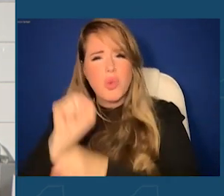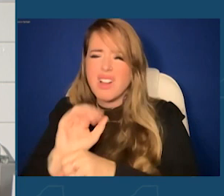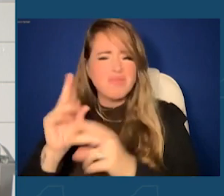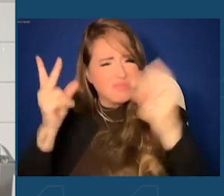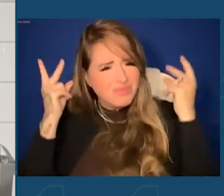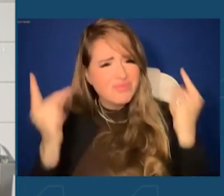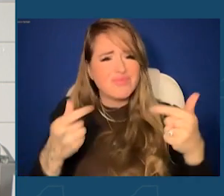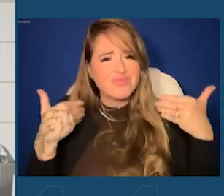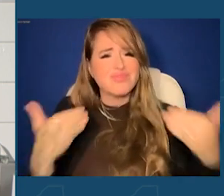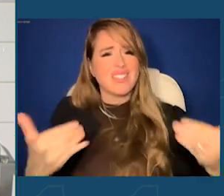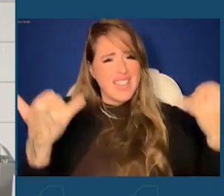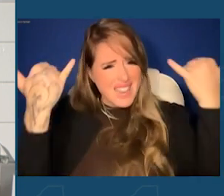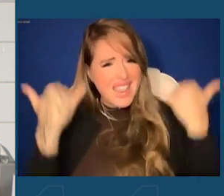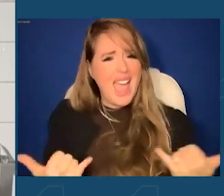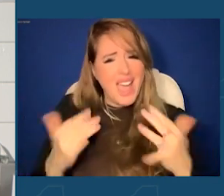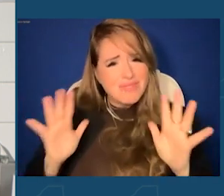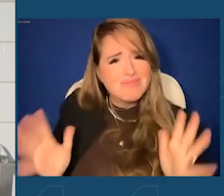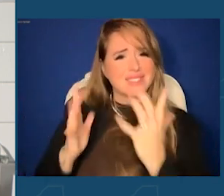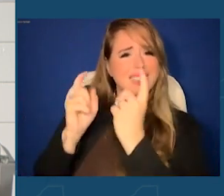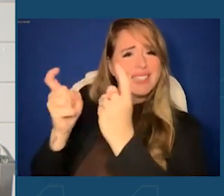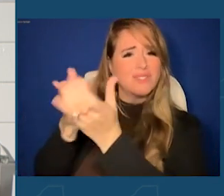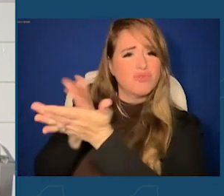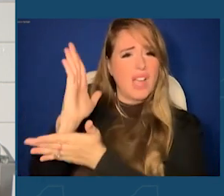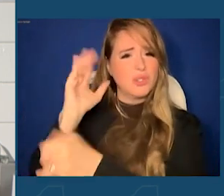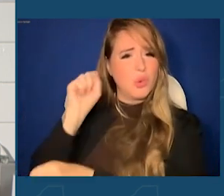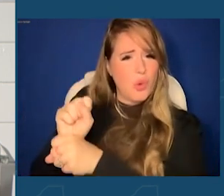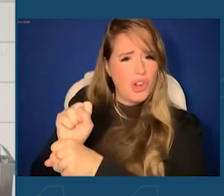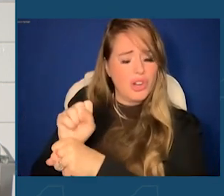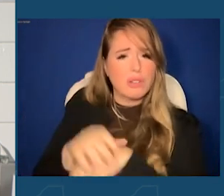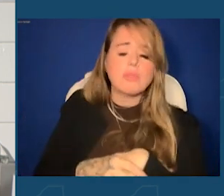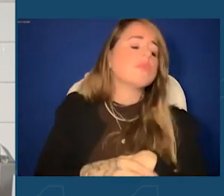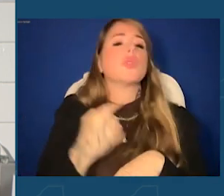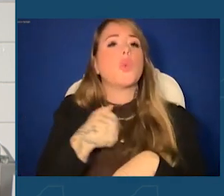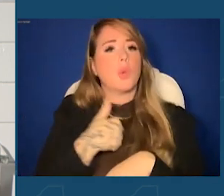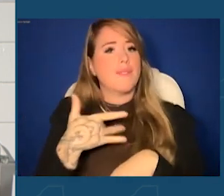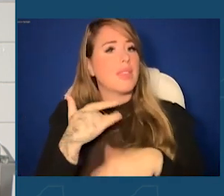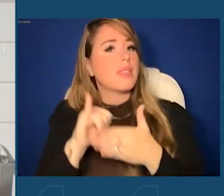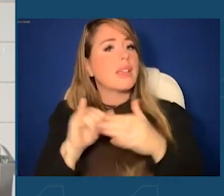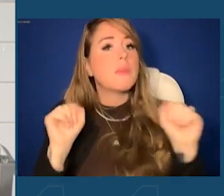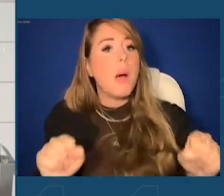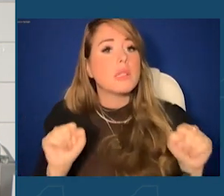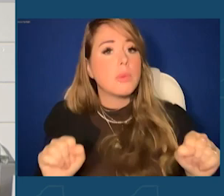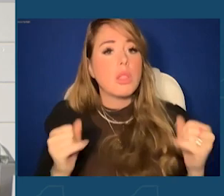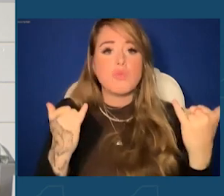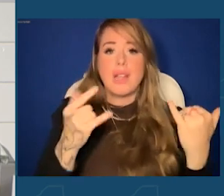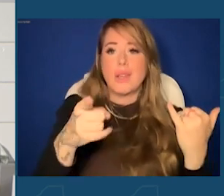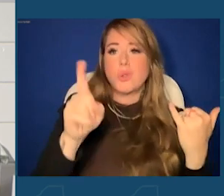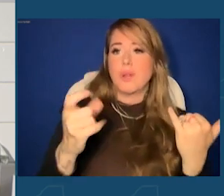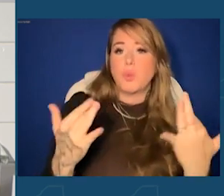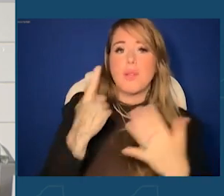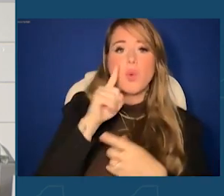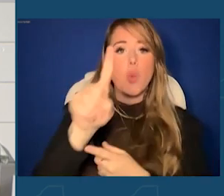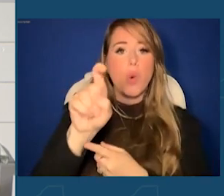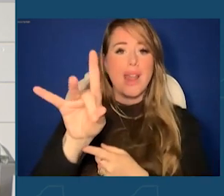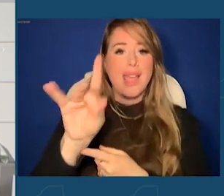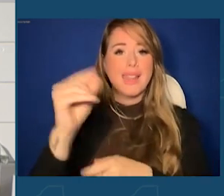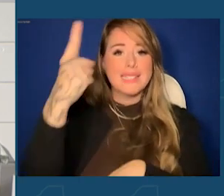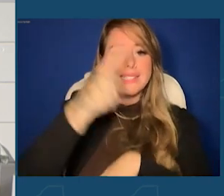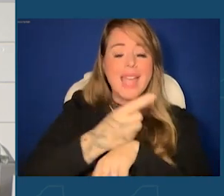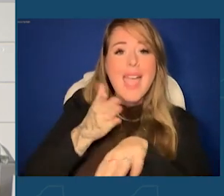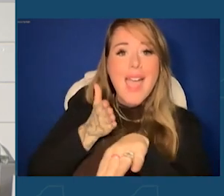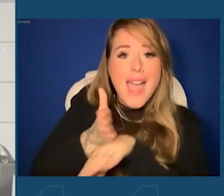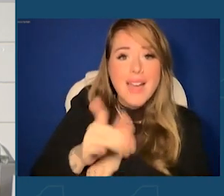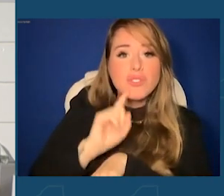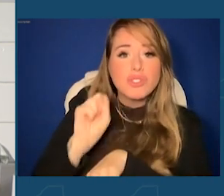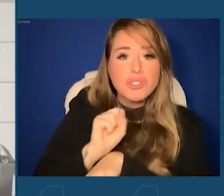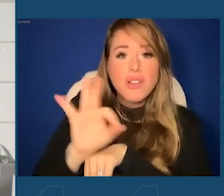basis. So we think it's possible. Right now, you have to wait 180 days after you file for